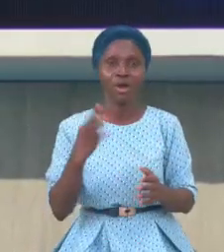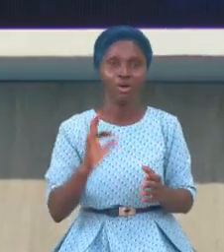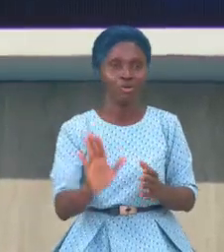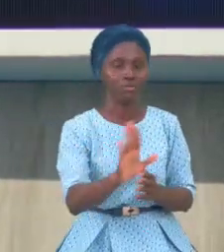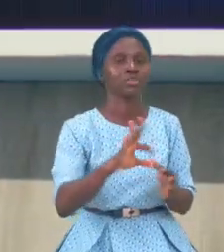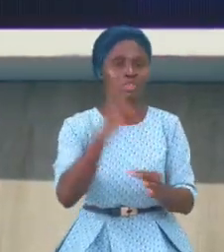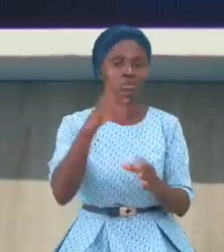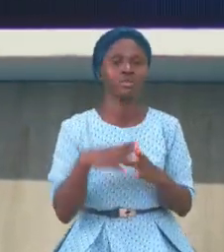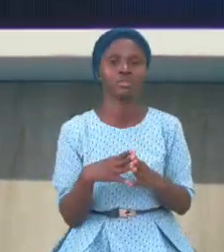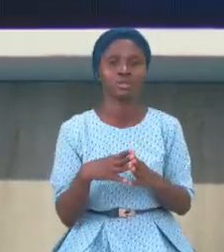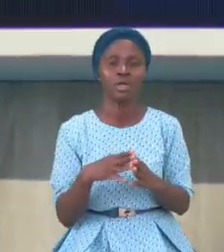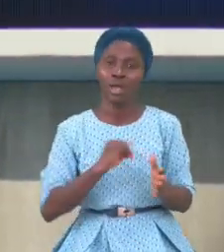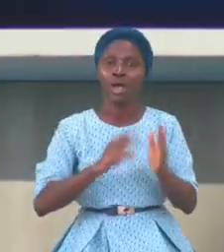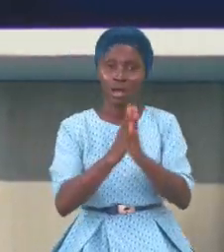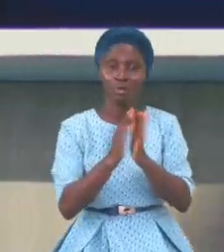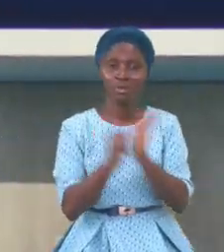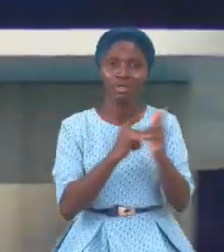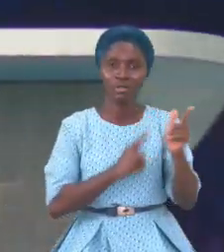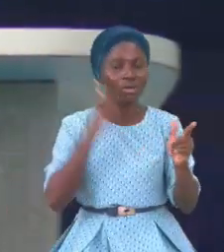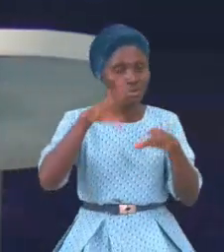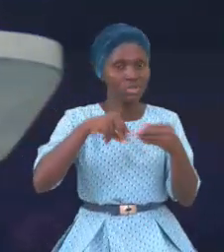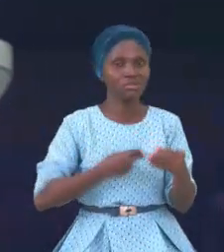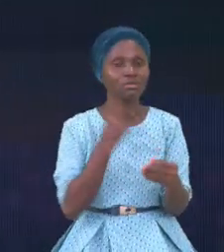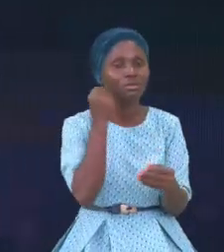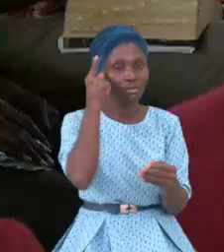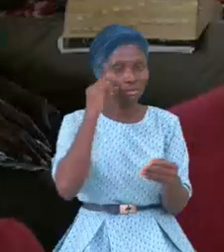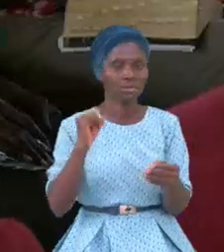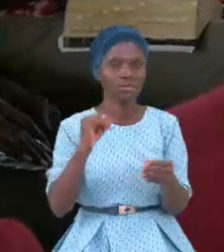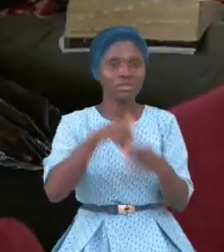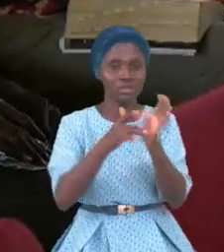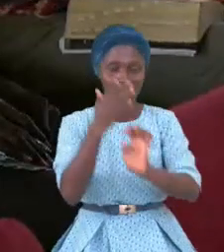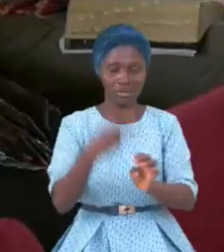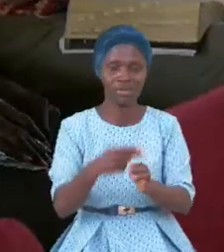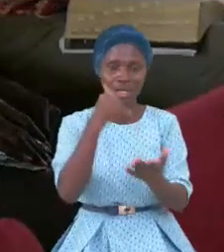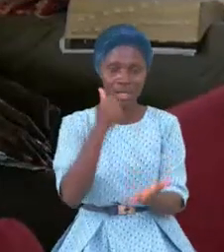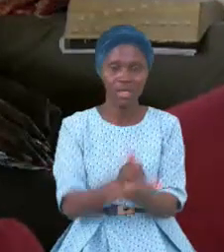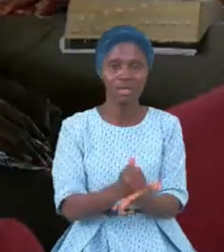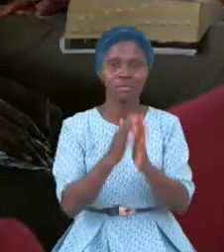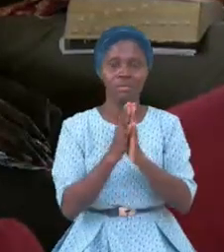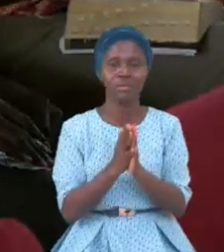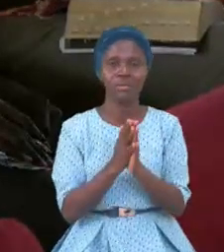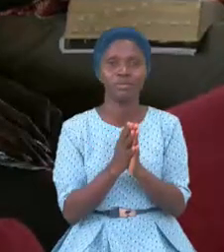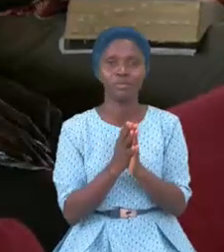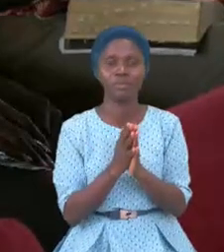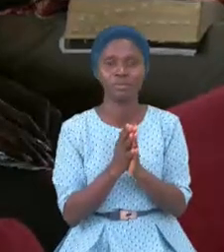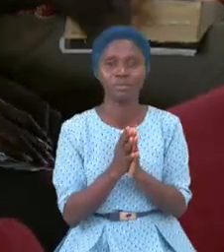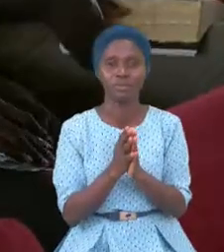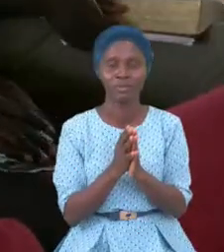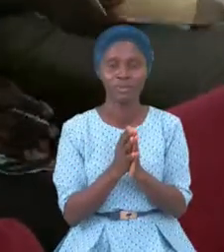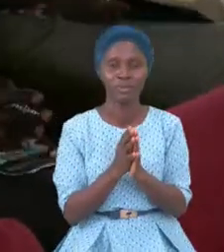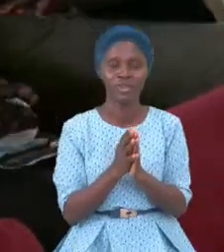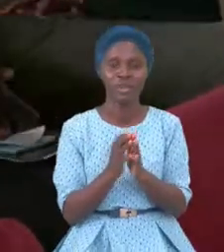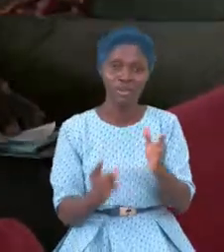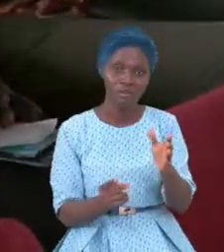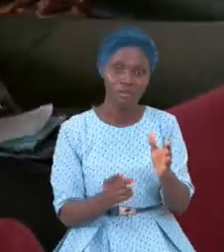pray the Lord give us understanding in Jesus' name. 1 Corinthians chapter 9, and